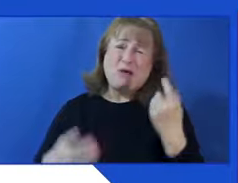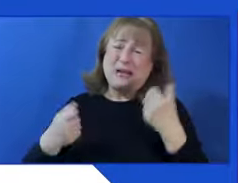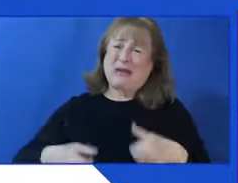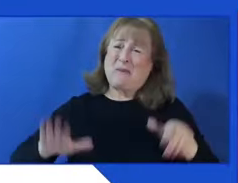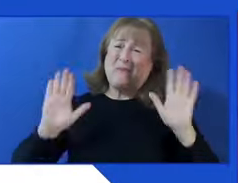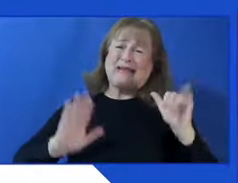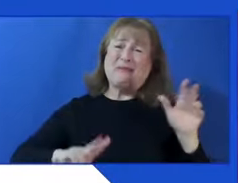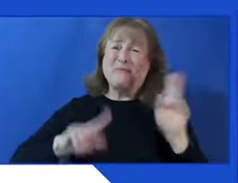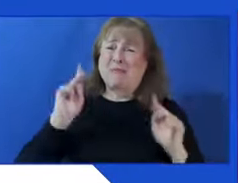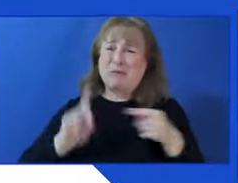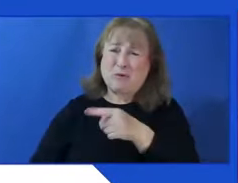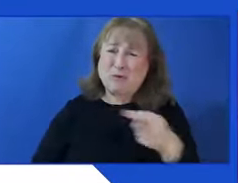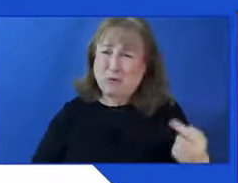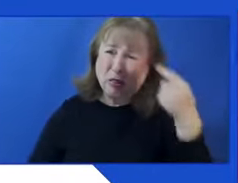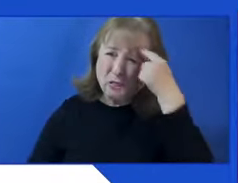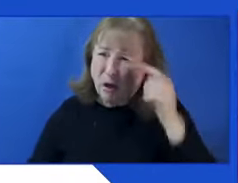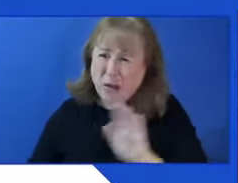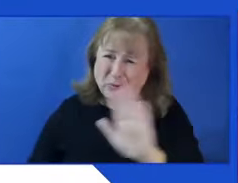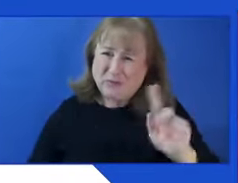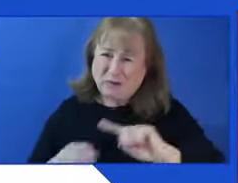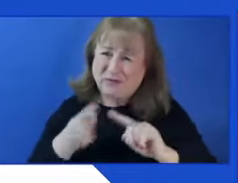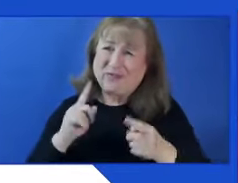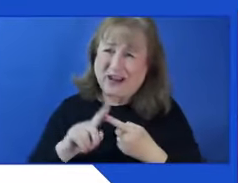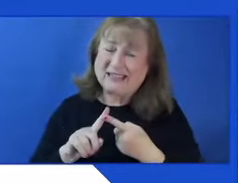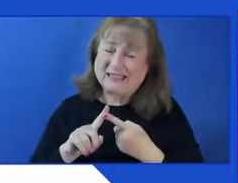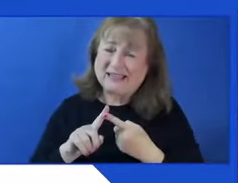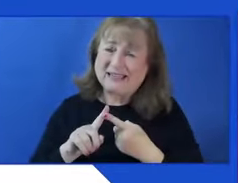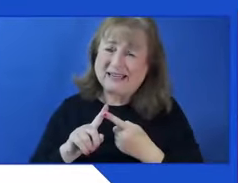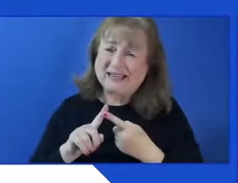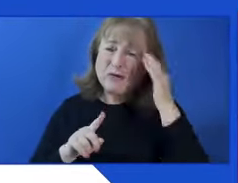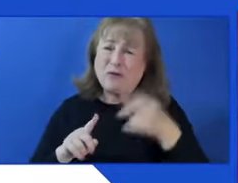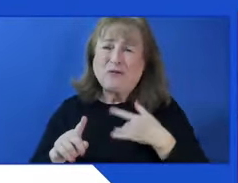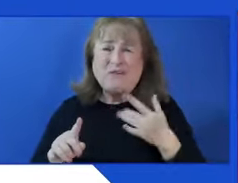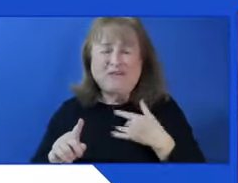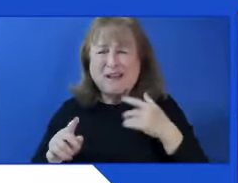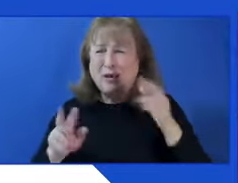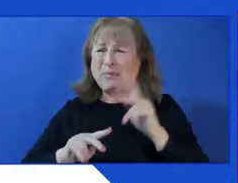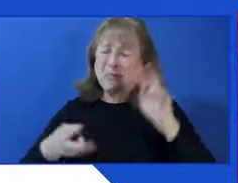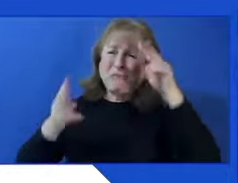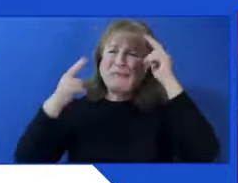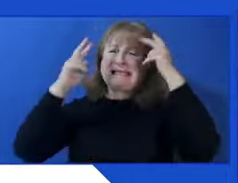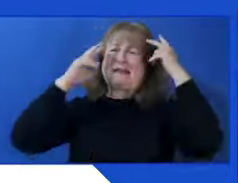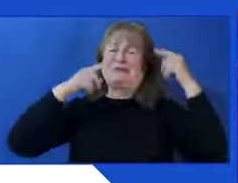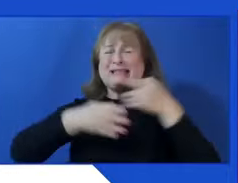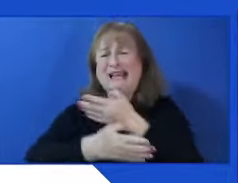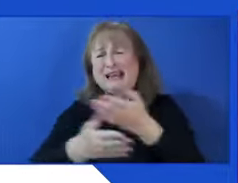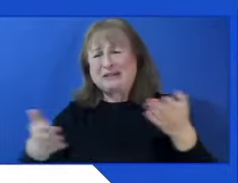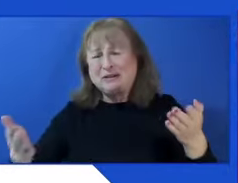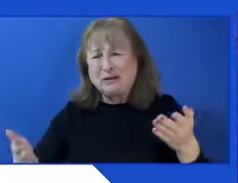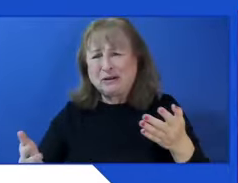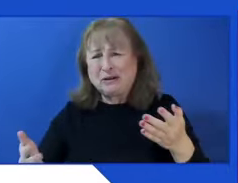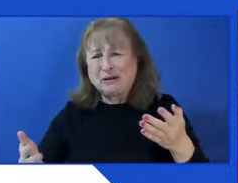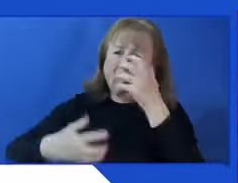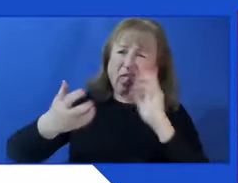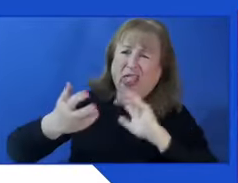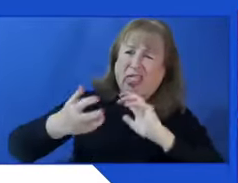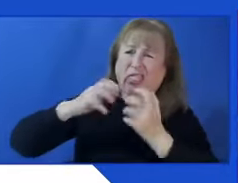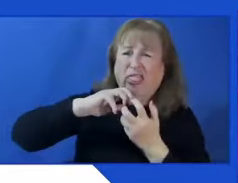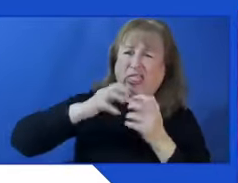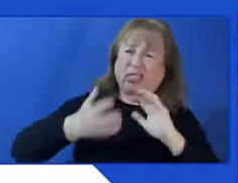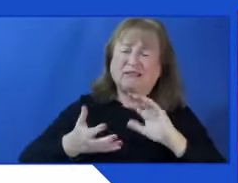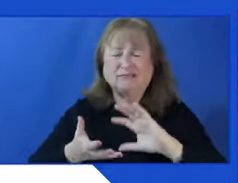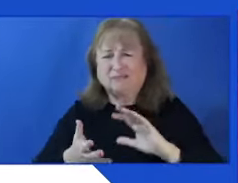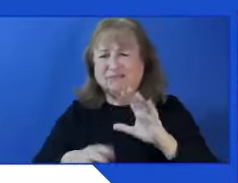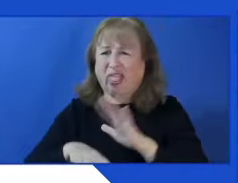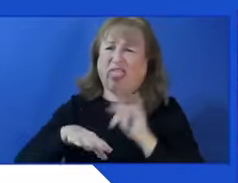people you thought were your friends. I know you feel misunderstood and maligned. I